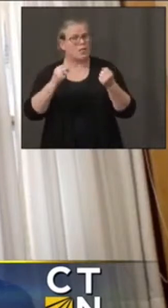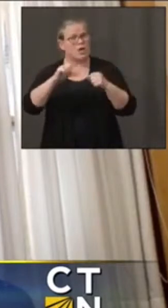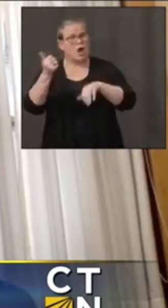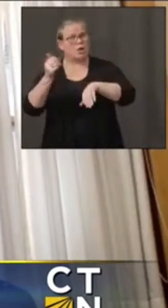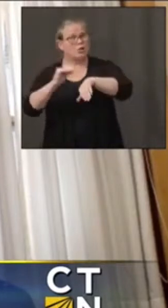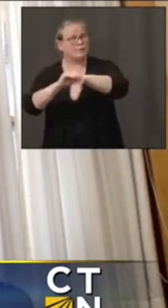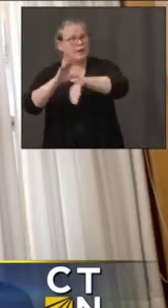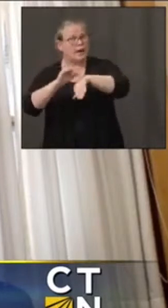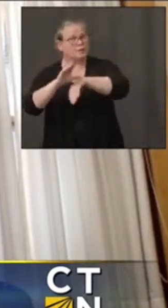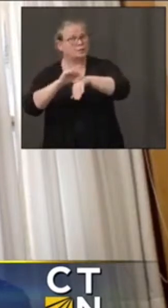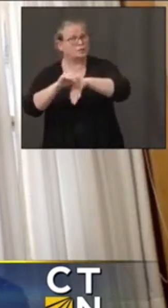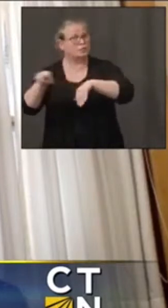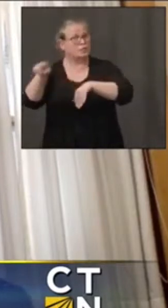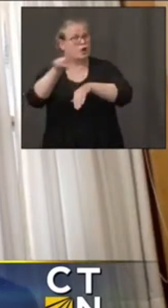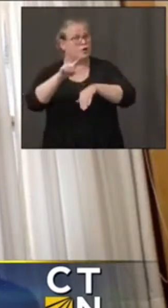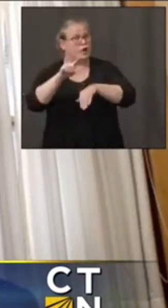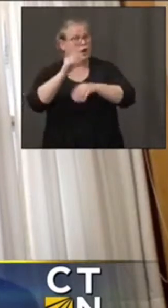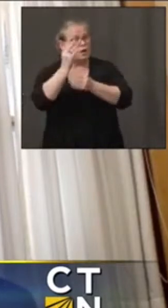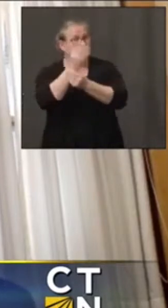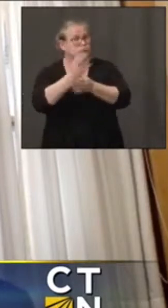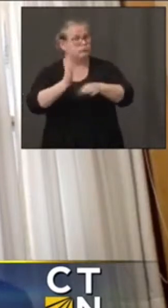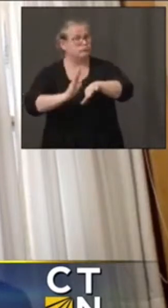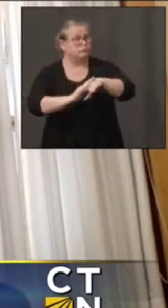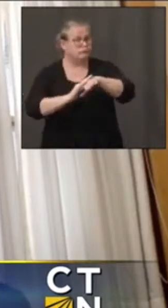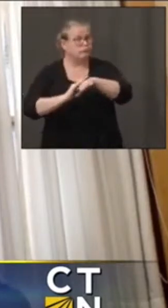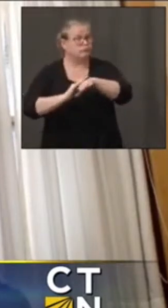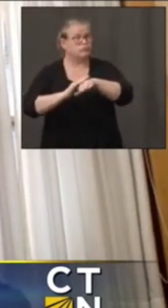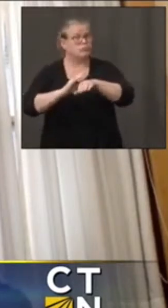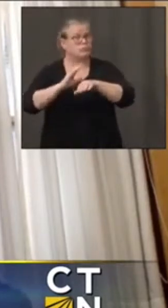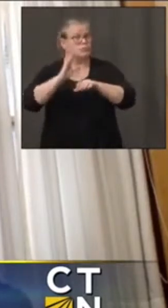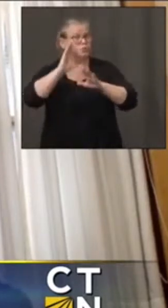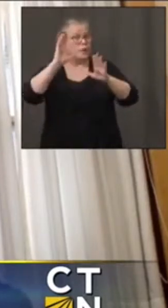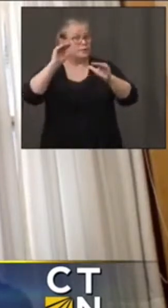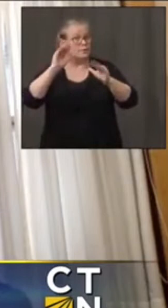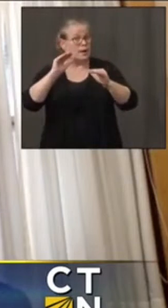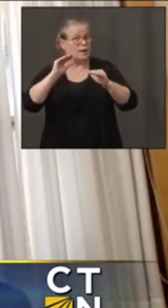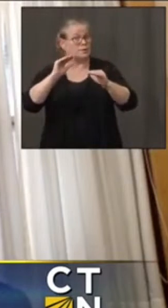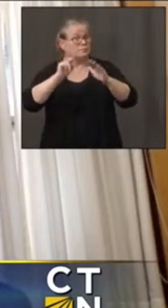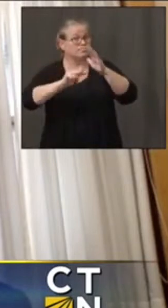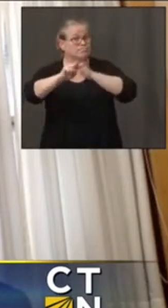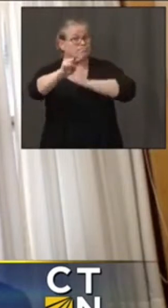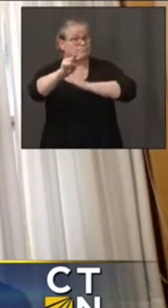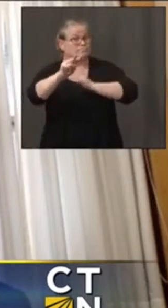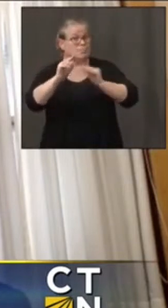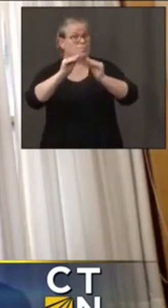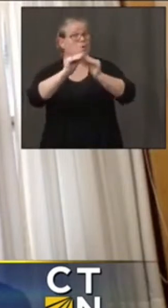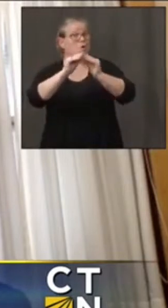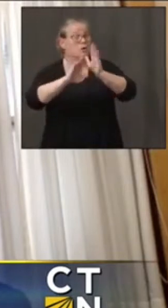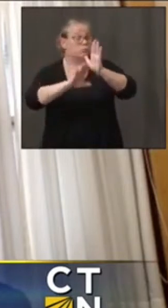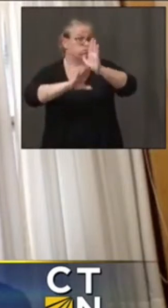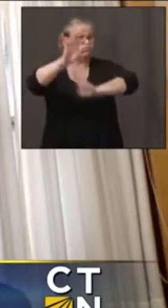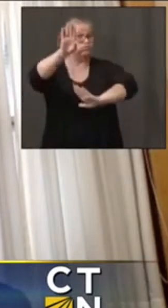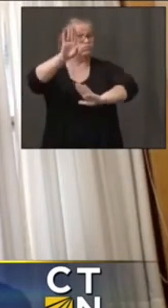state, as Dr. Murphy said, to expect a surge in this latest,